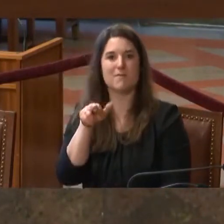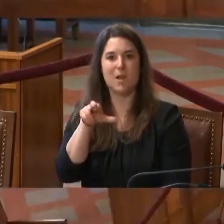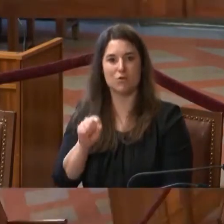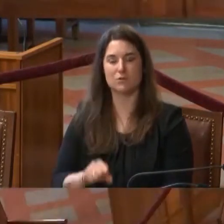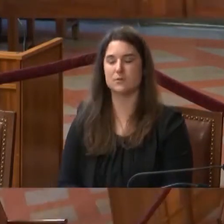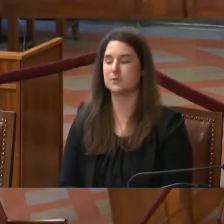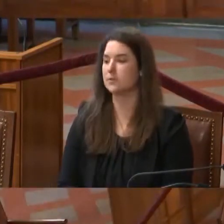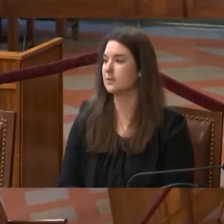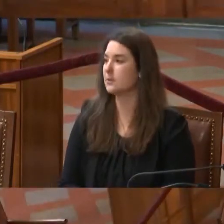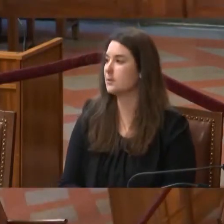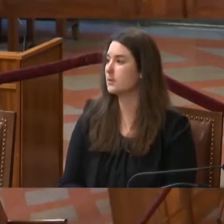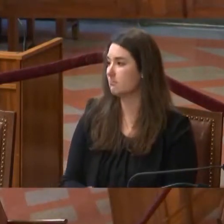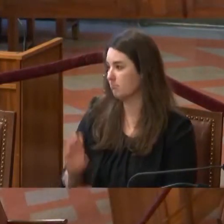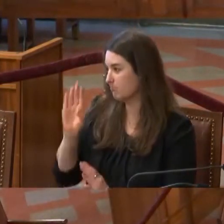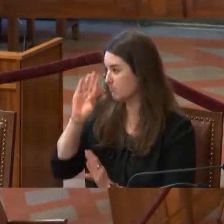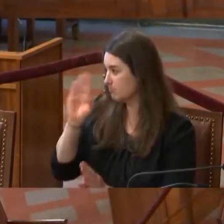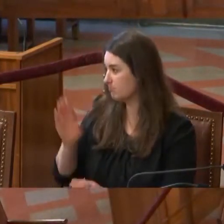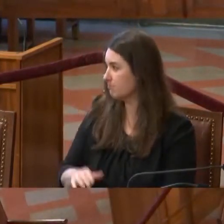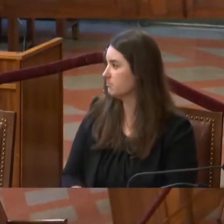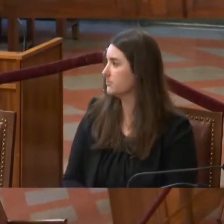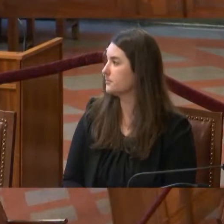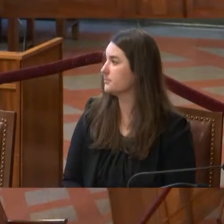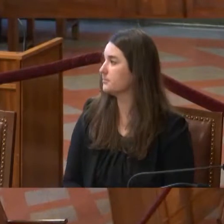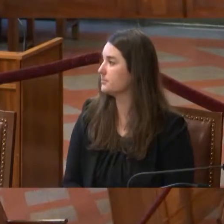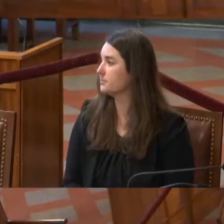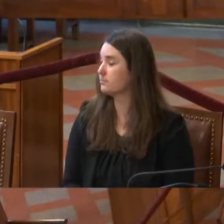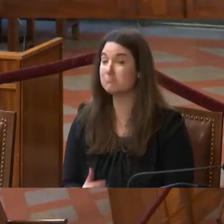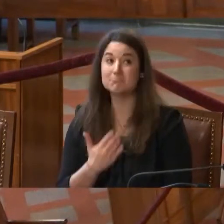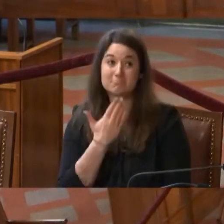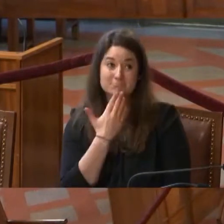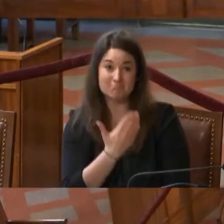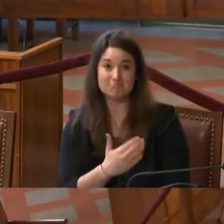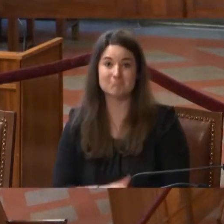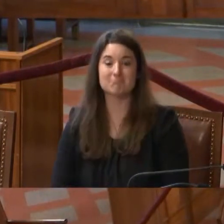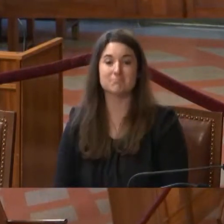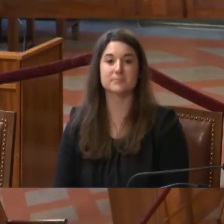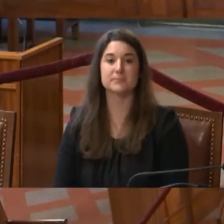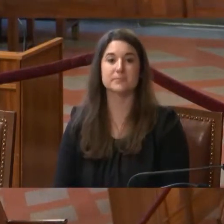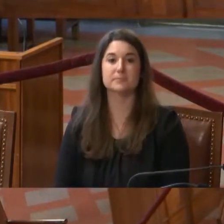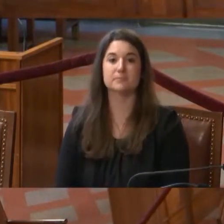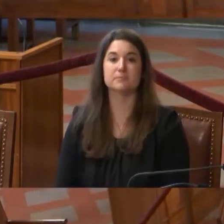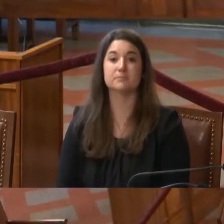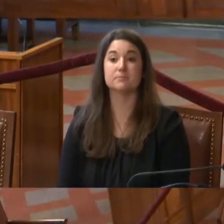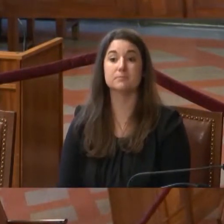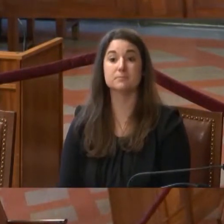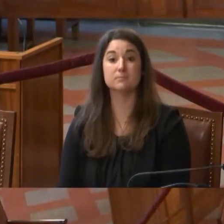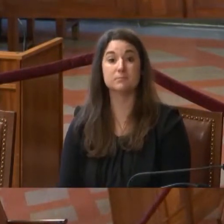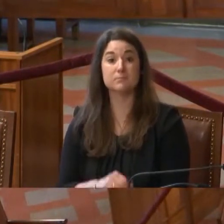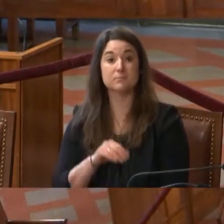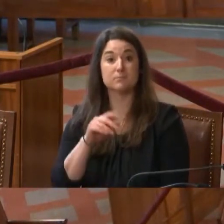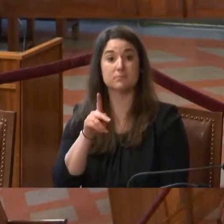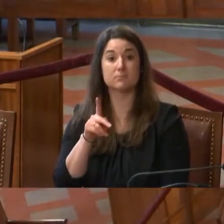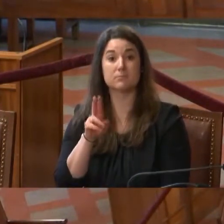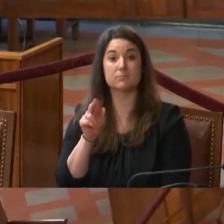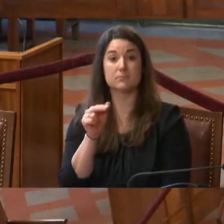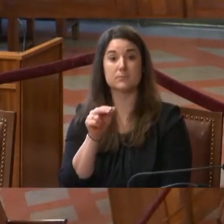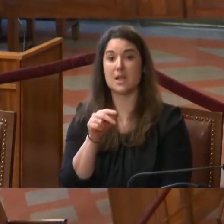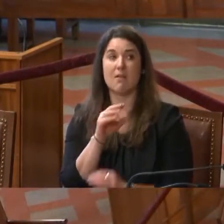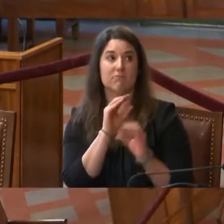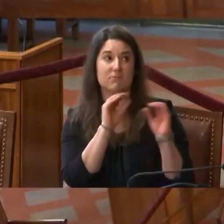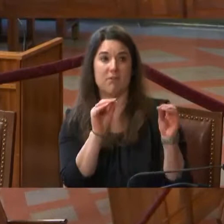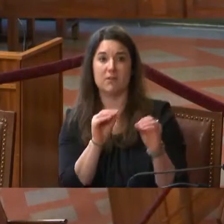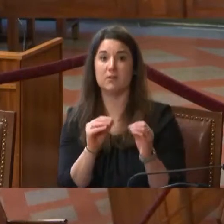No new papers, Madam President. Thank you, Councilwoman. Councilman Kraus, Chair of Human